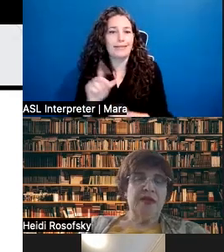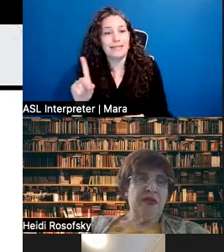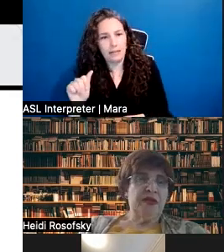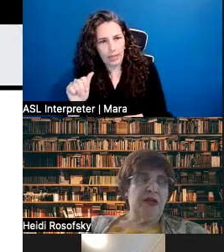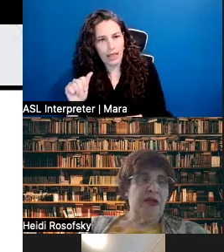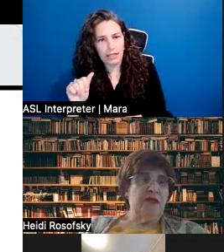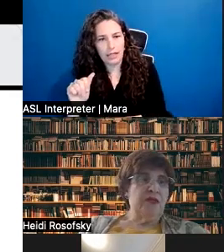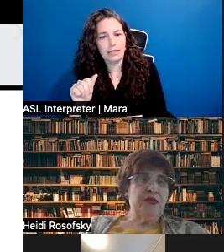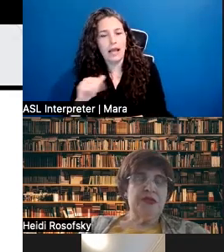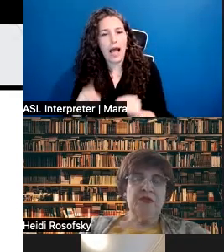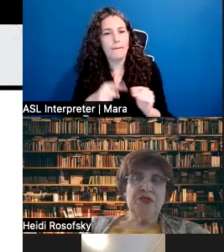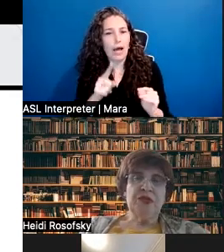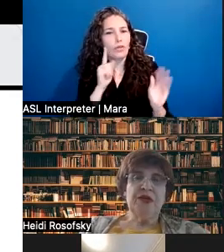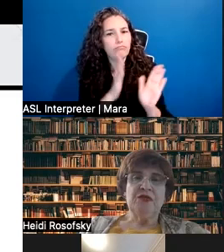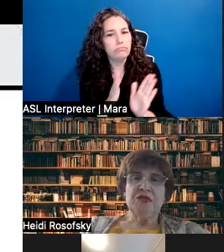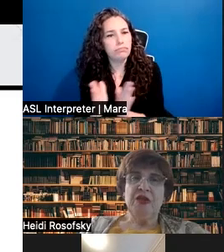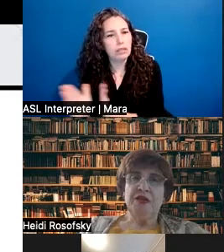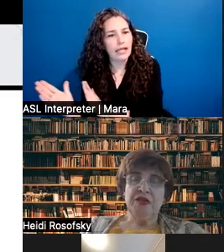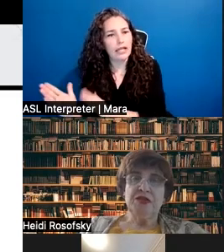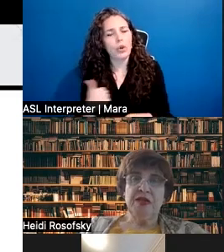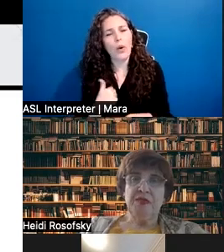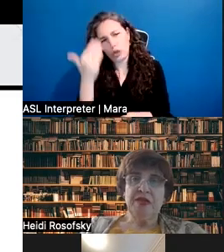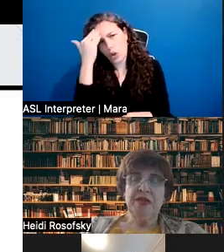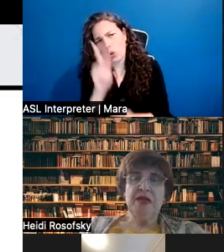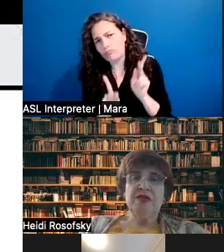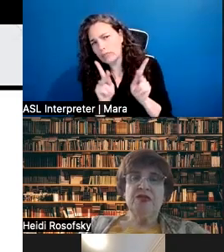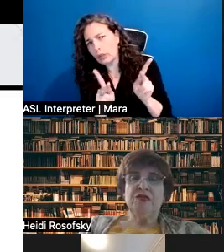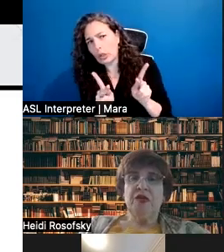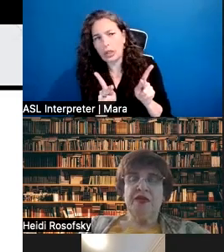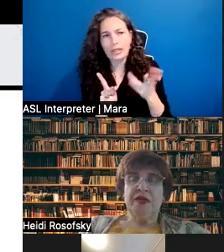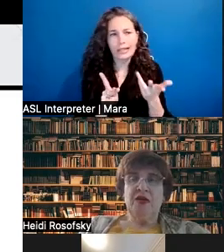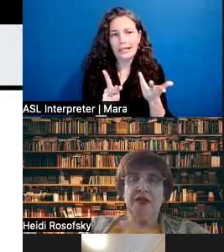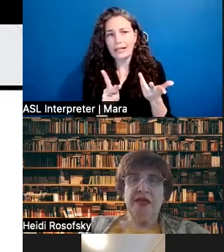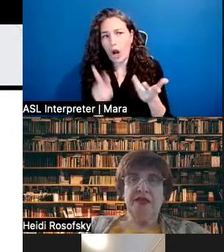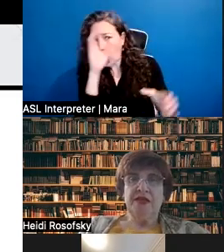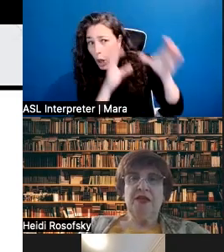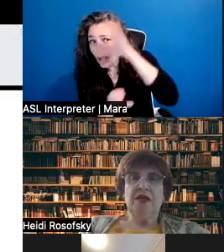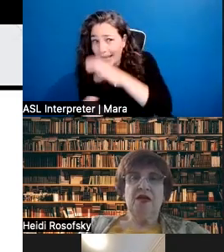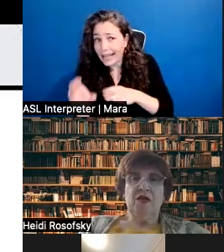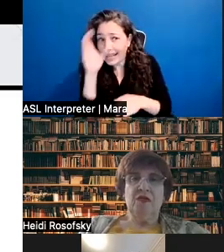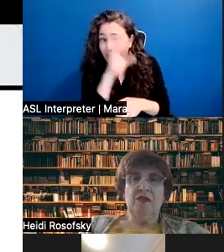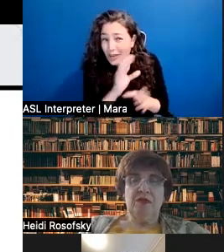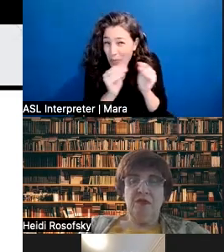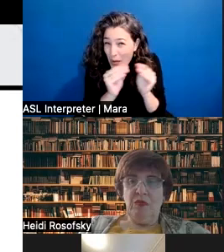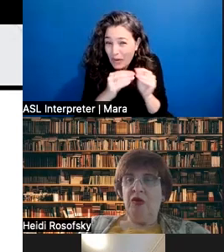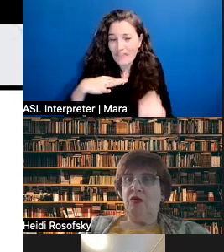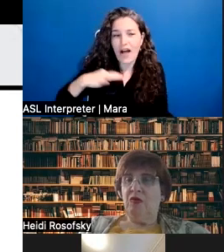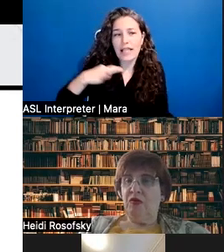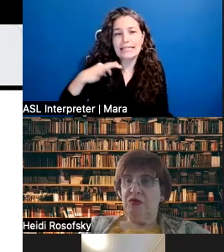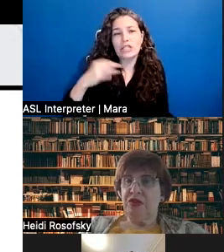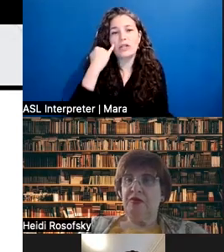that we're still looking for some volunteers to help us. So if you want to contact